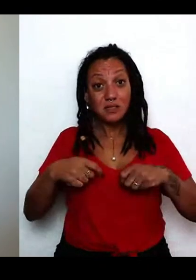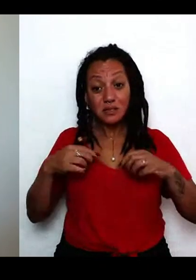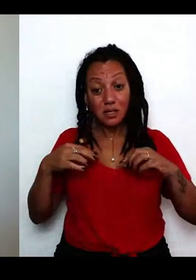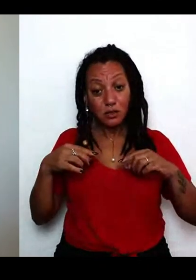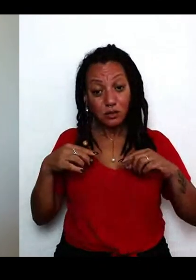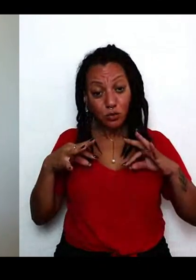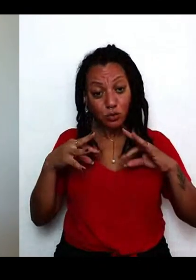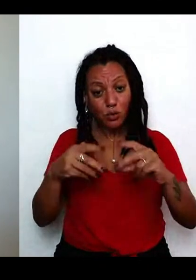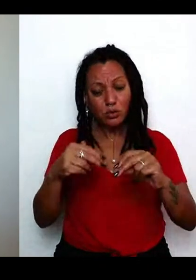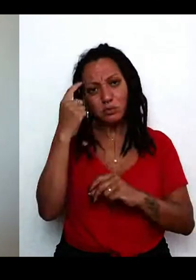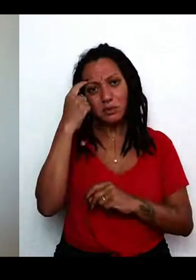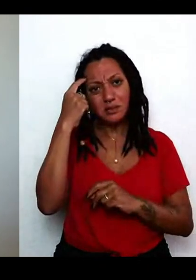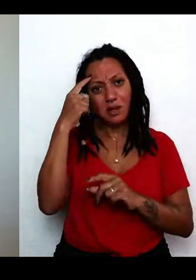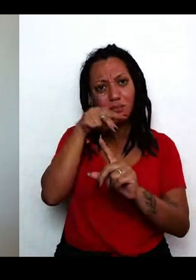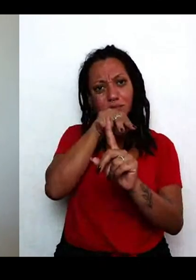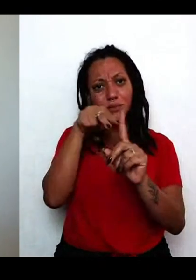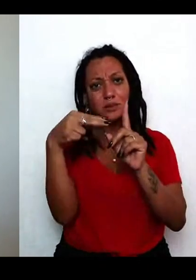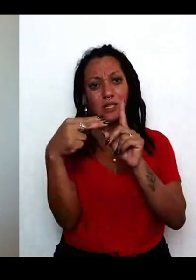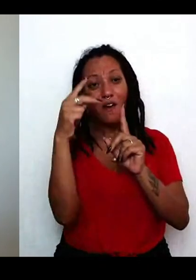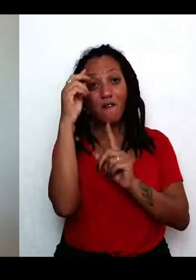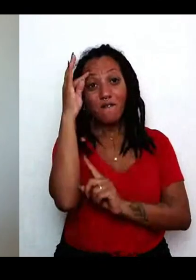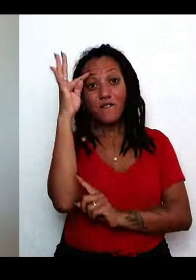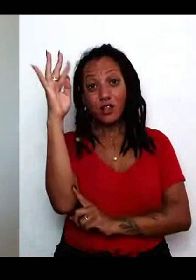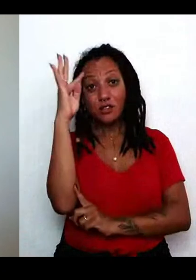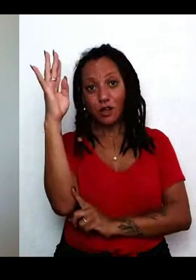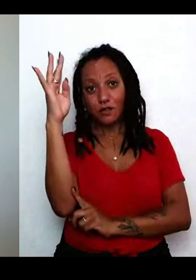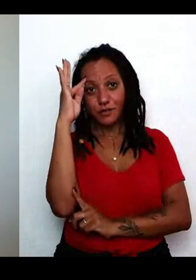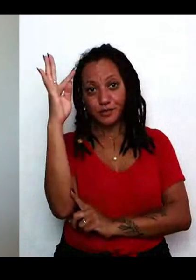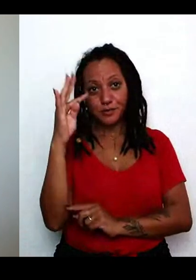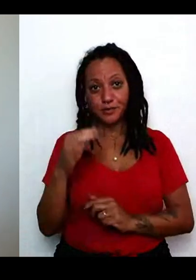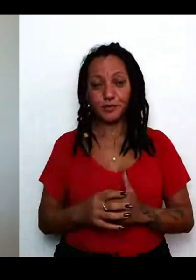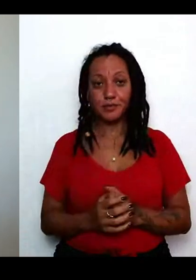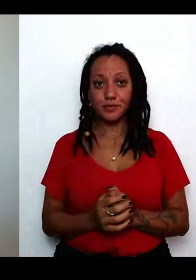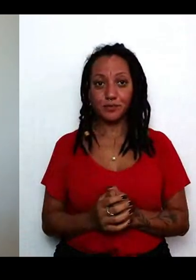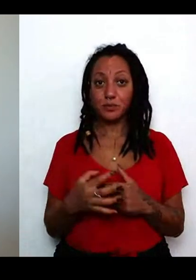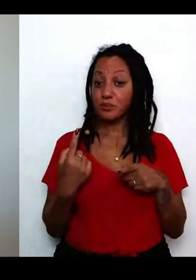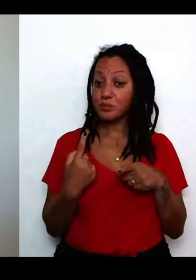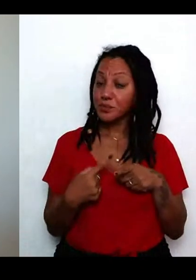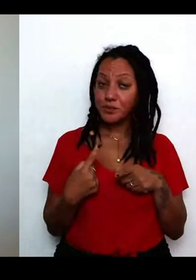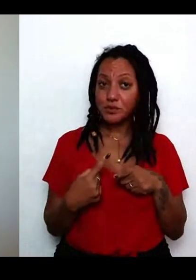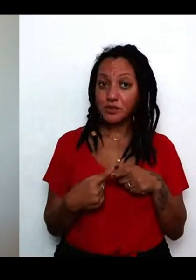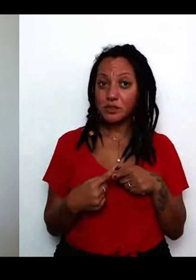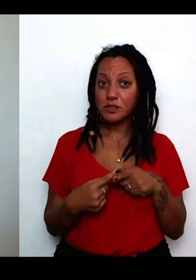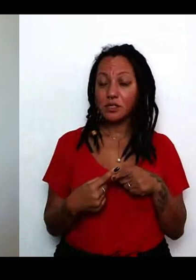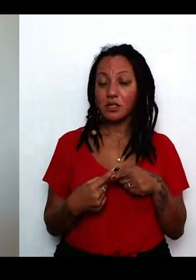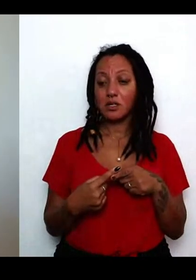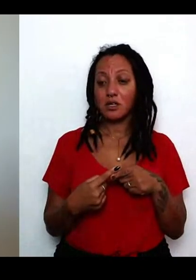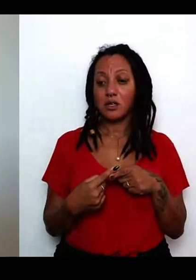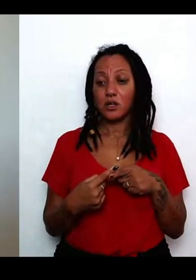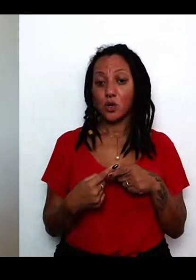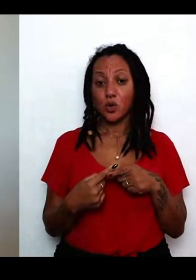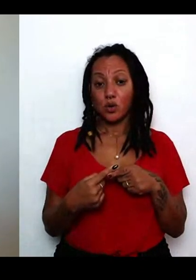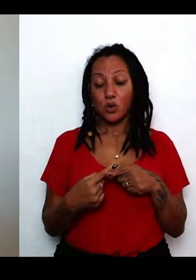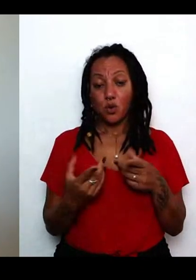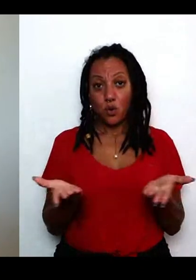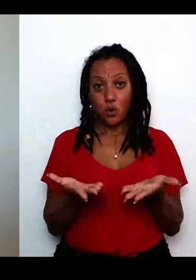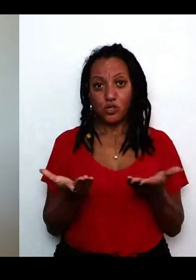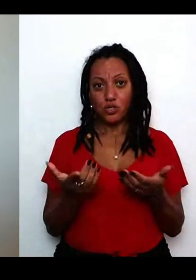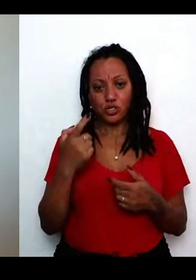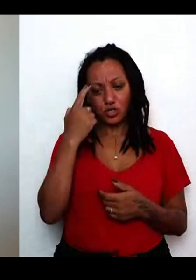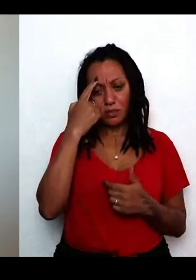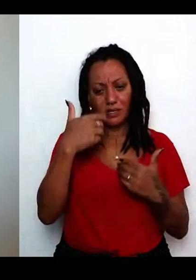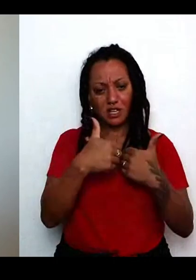um you know um the way that we make certain divisions are the way that the law is built is connected to philosophy and it's connected